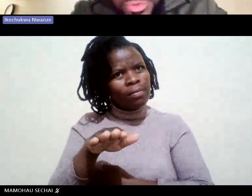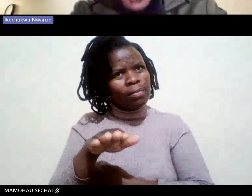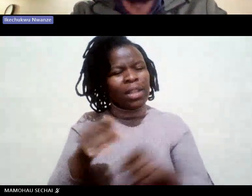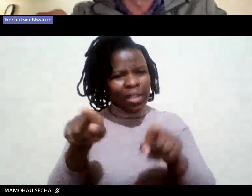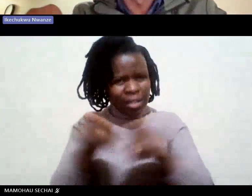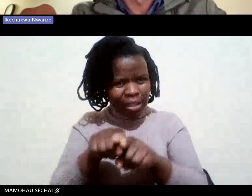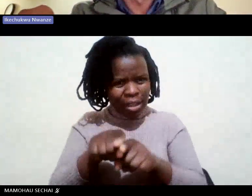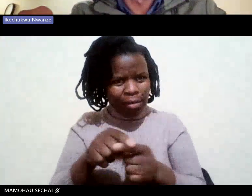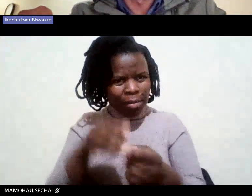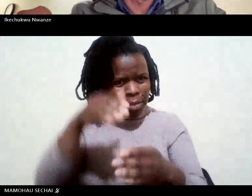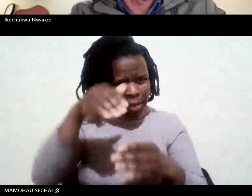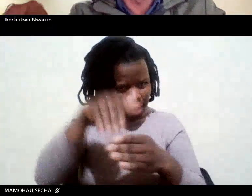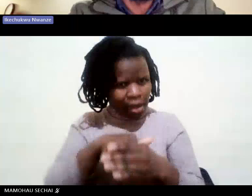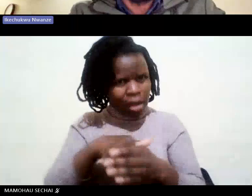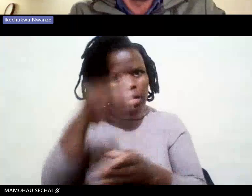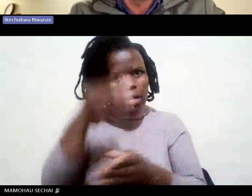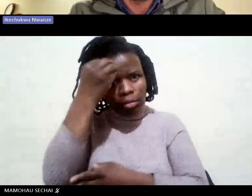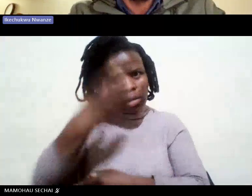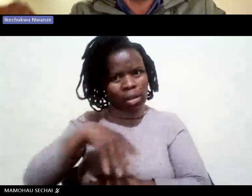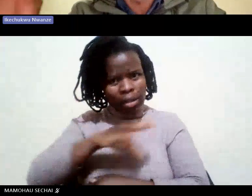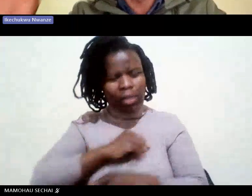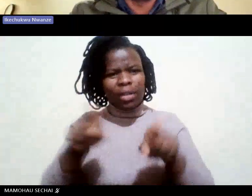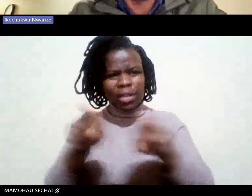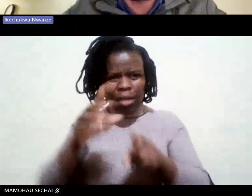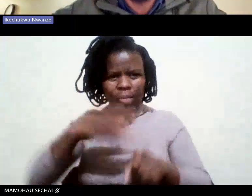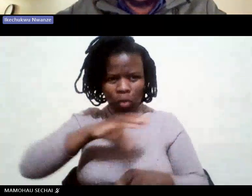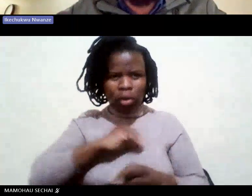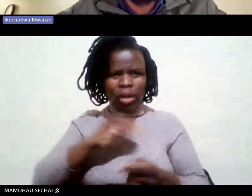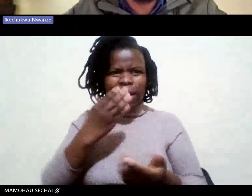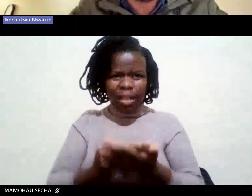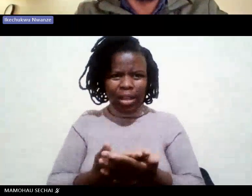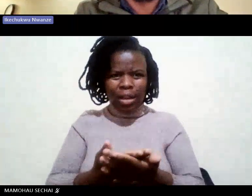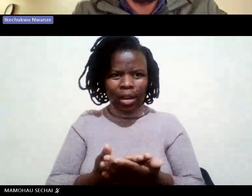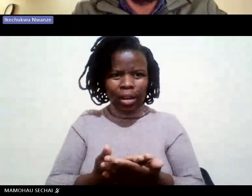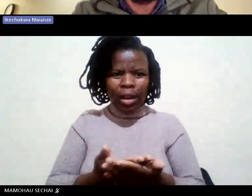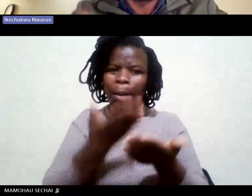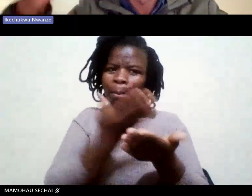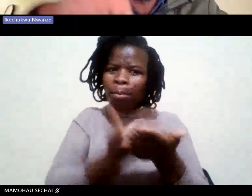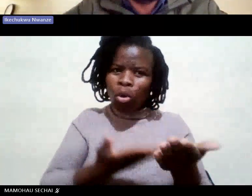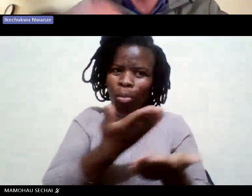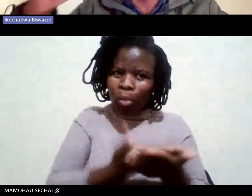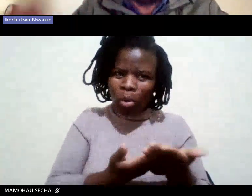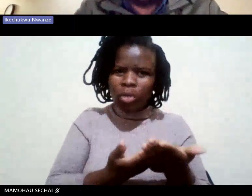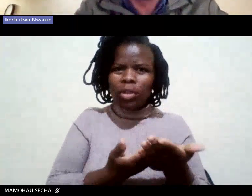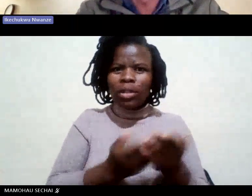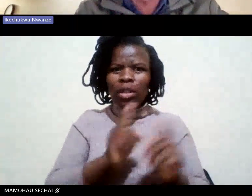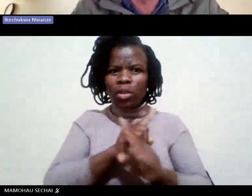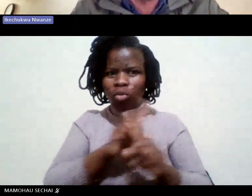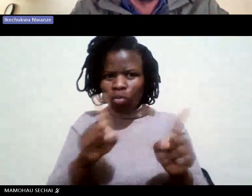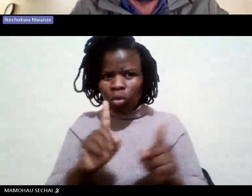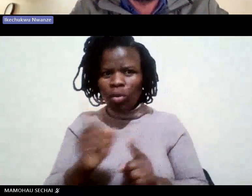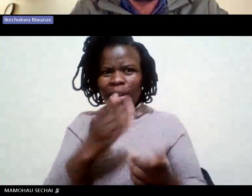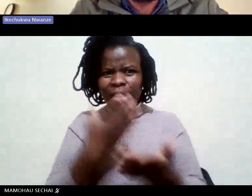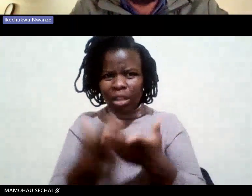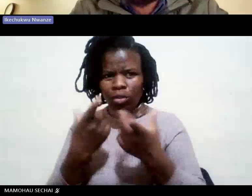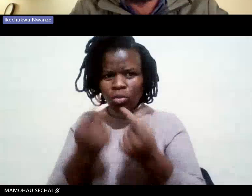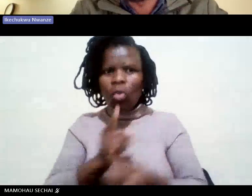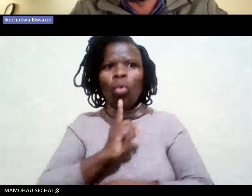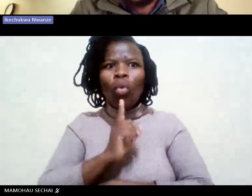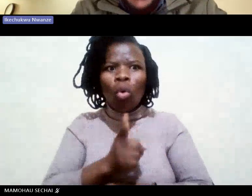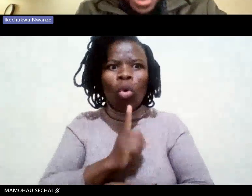to propose those dimensions and not to wait for others to come and propose it for us to propose those